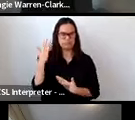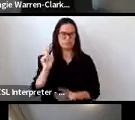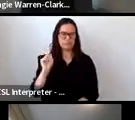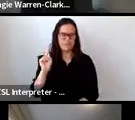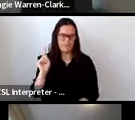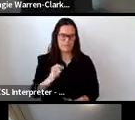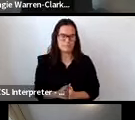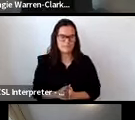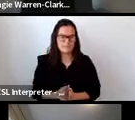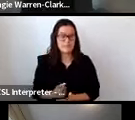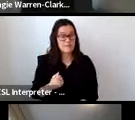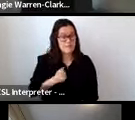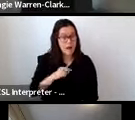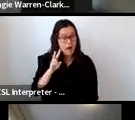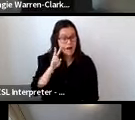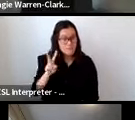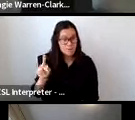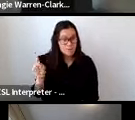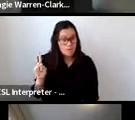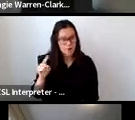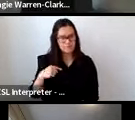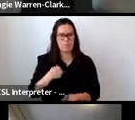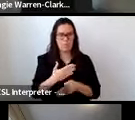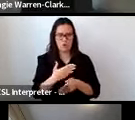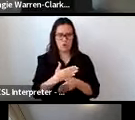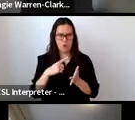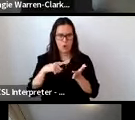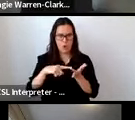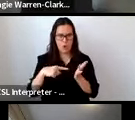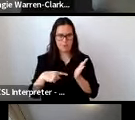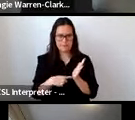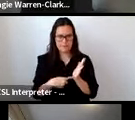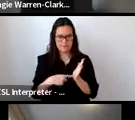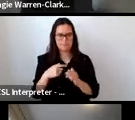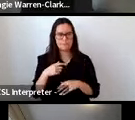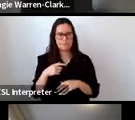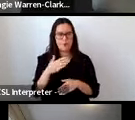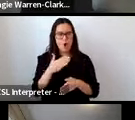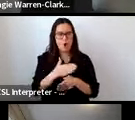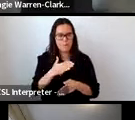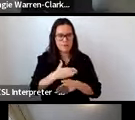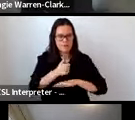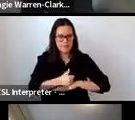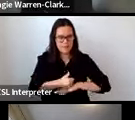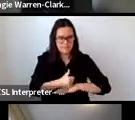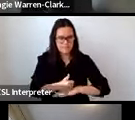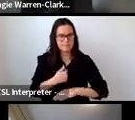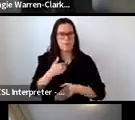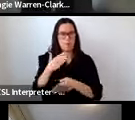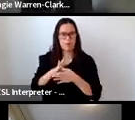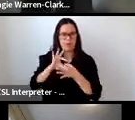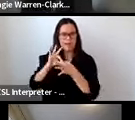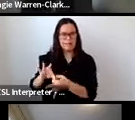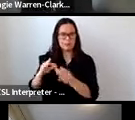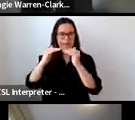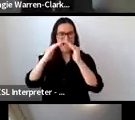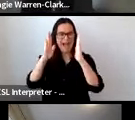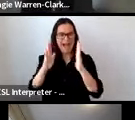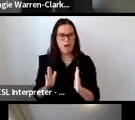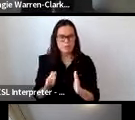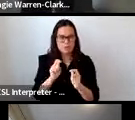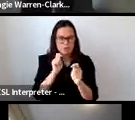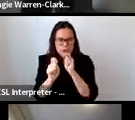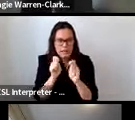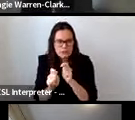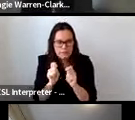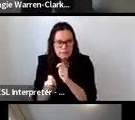My perspective is that I'm an occupational therapist who works within the housing modification sector, both experience